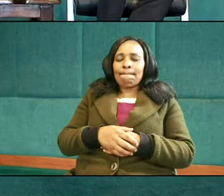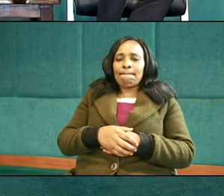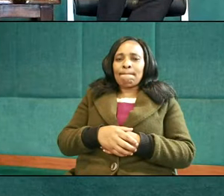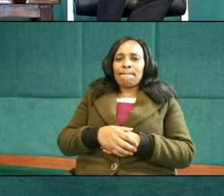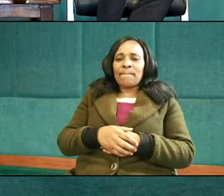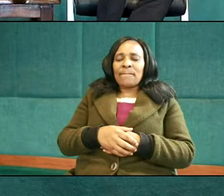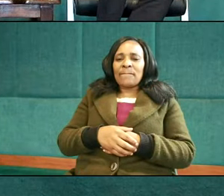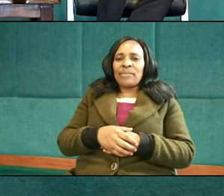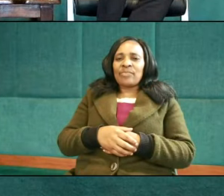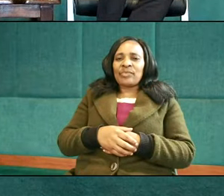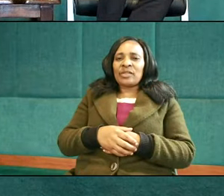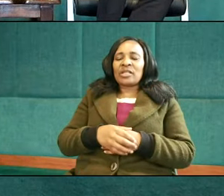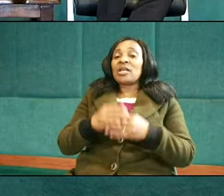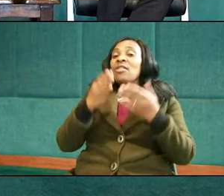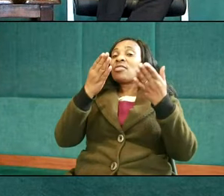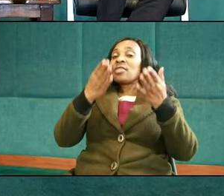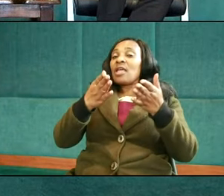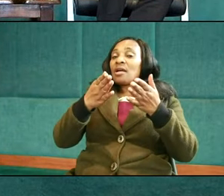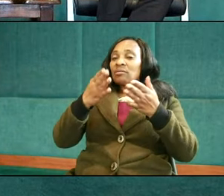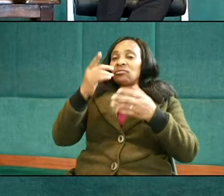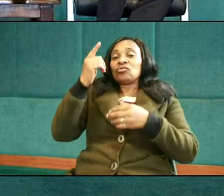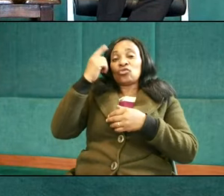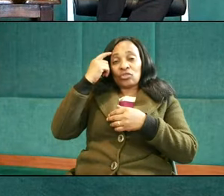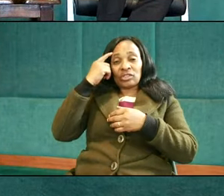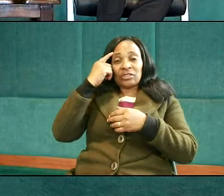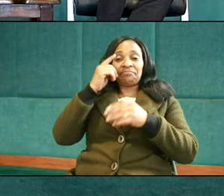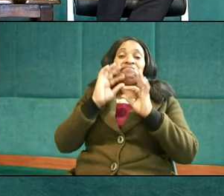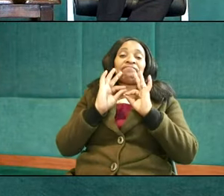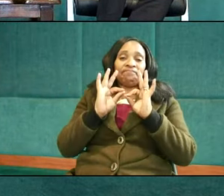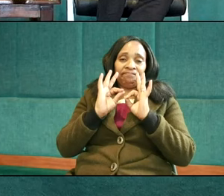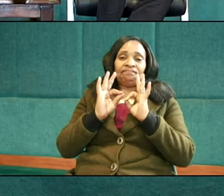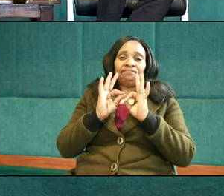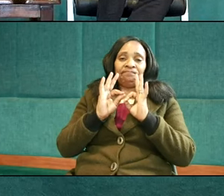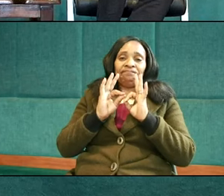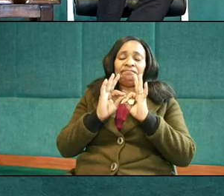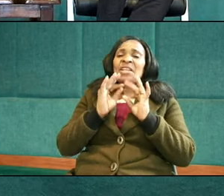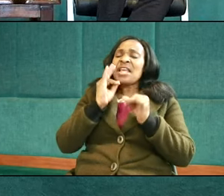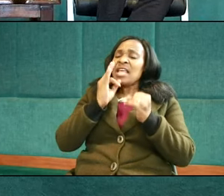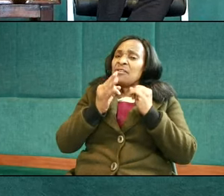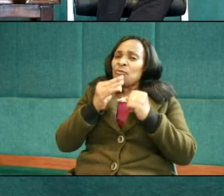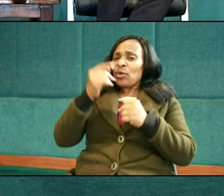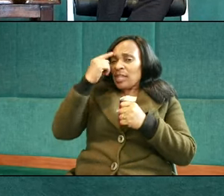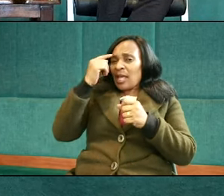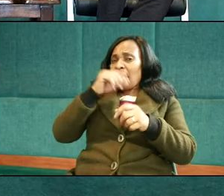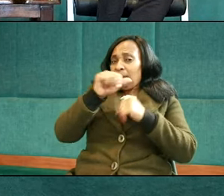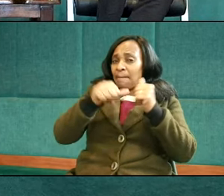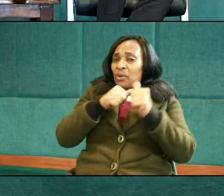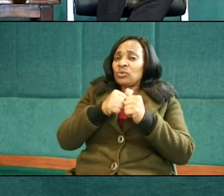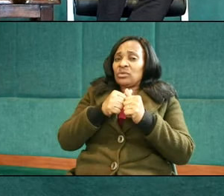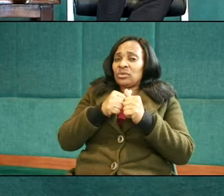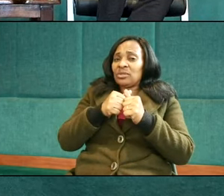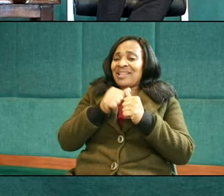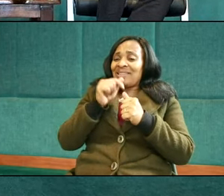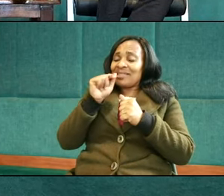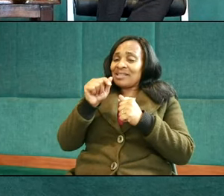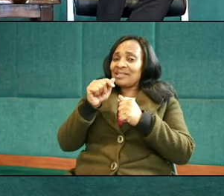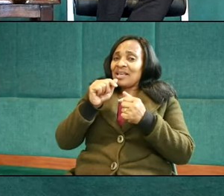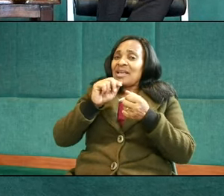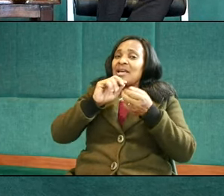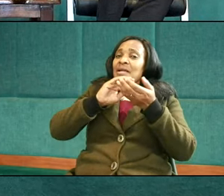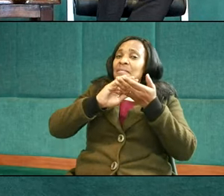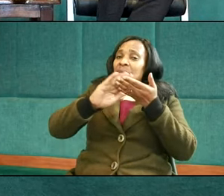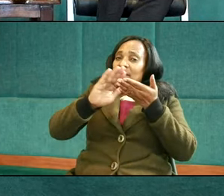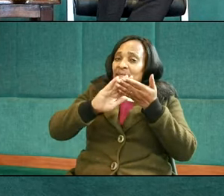Yeah, the thoughts there are actually quite interesting. And if we think about it, repentance is